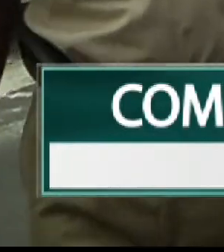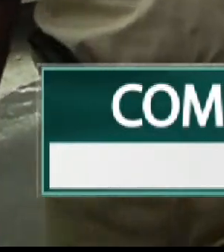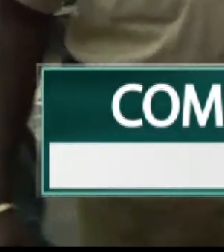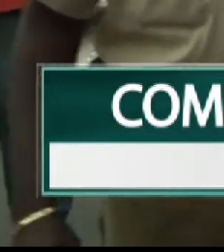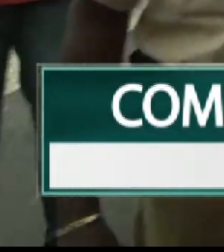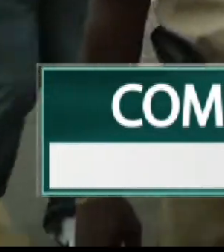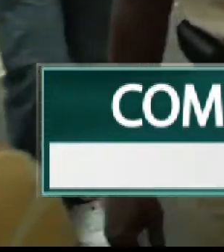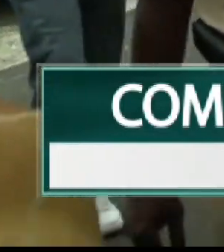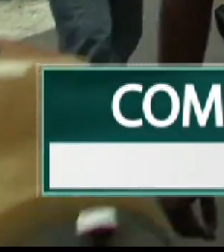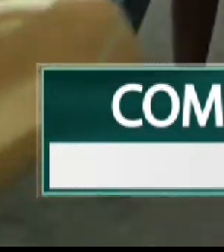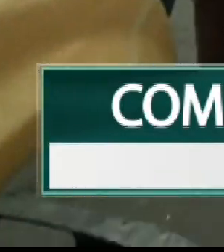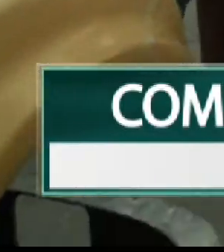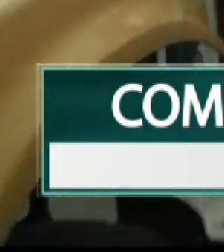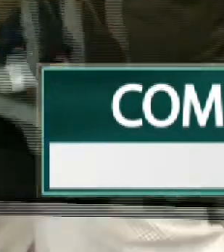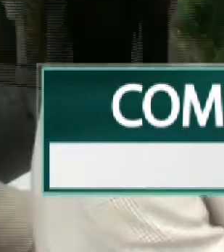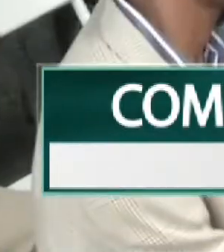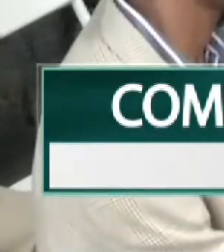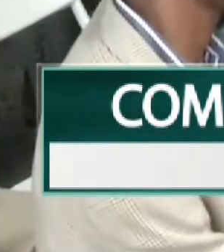charges against him.